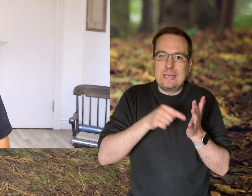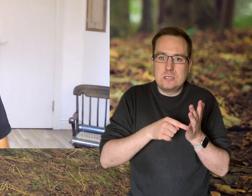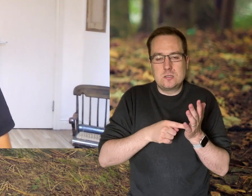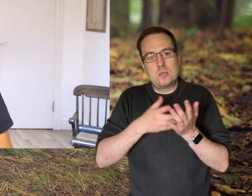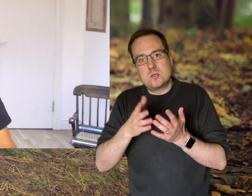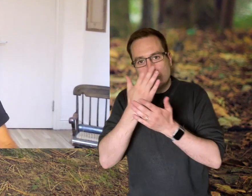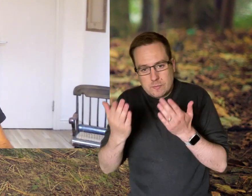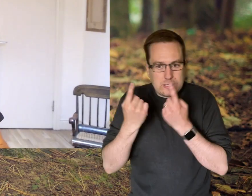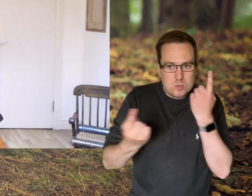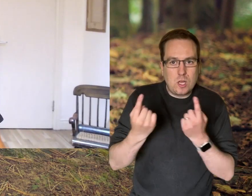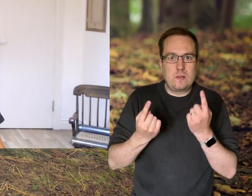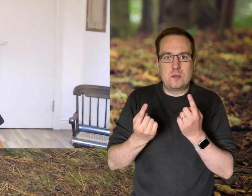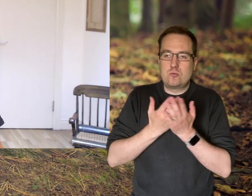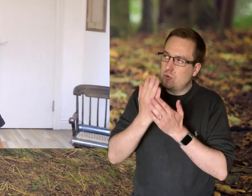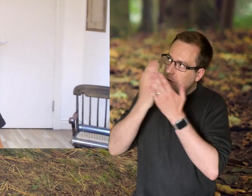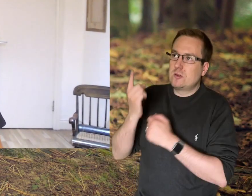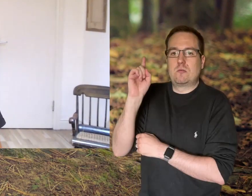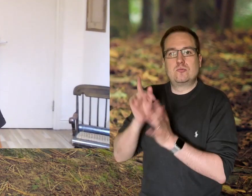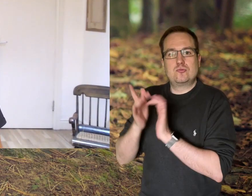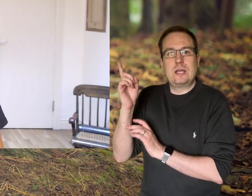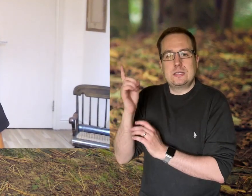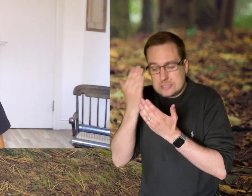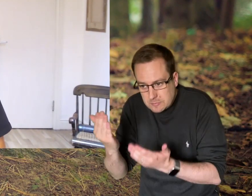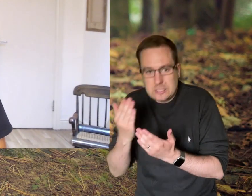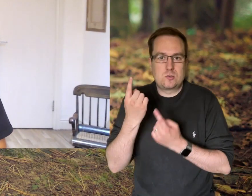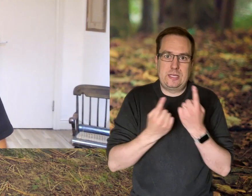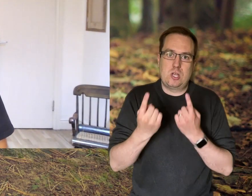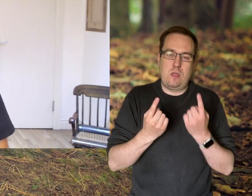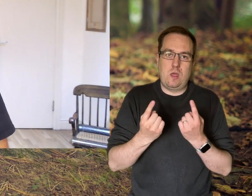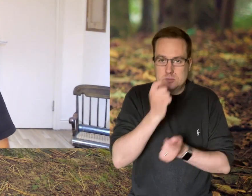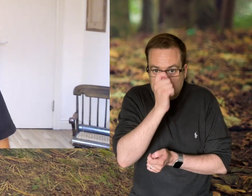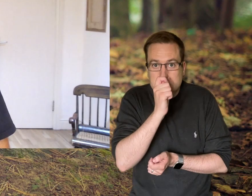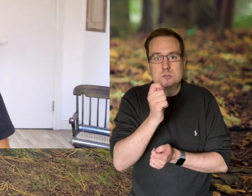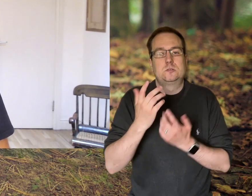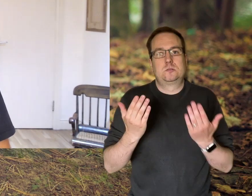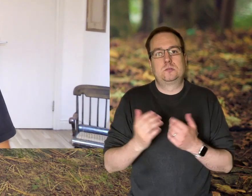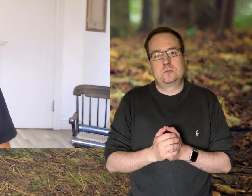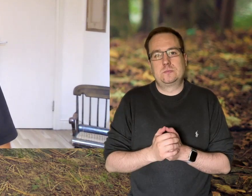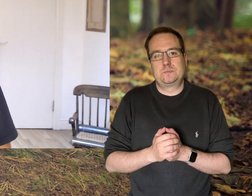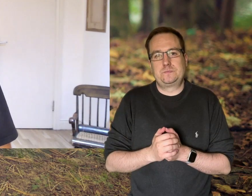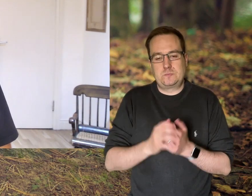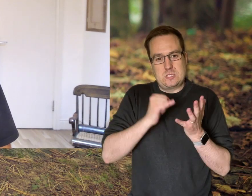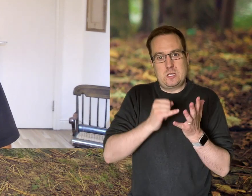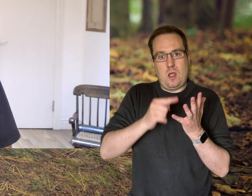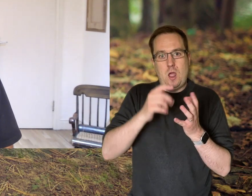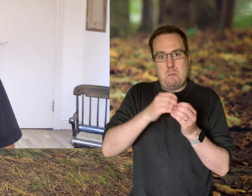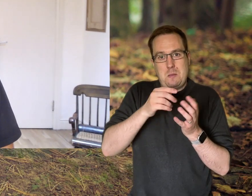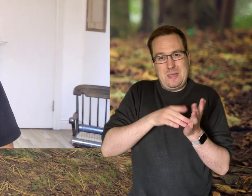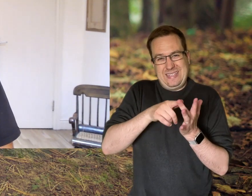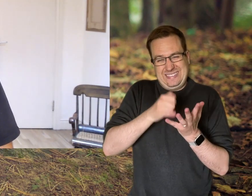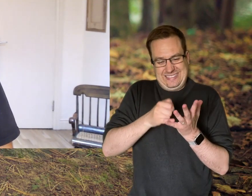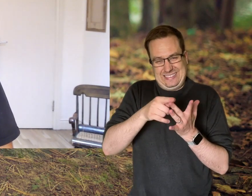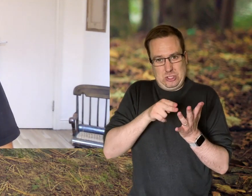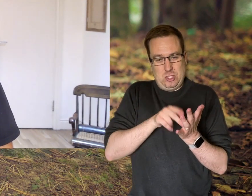reverence for Christ. Be submissive to one another out of reverence for Christ. The word submission is a difficult one